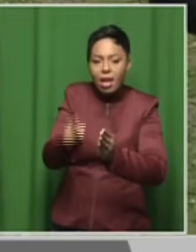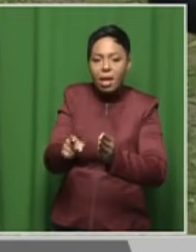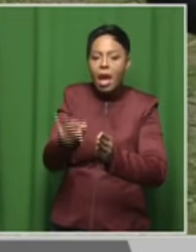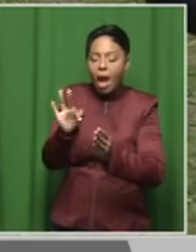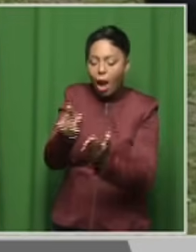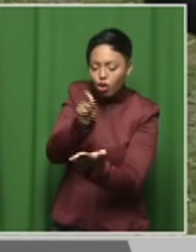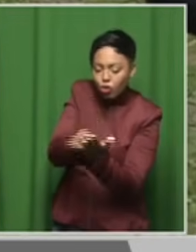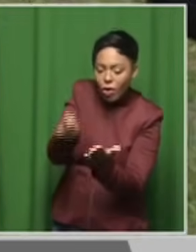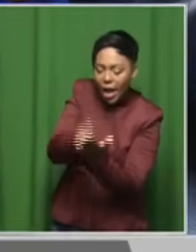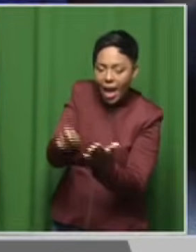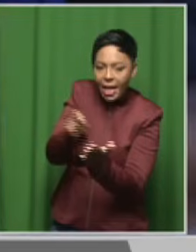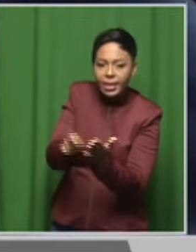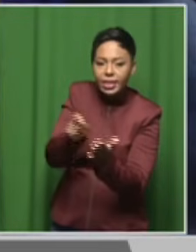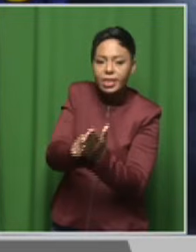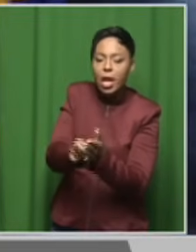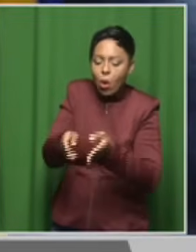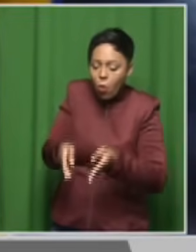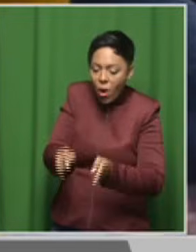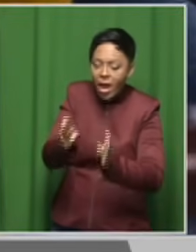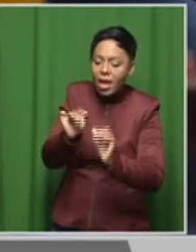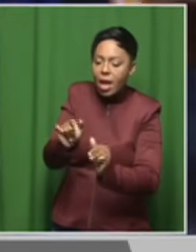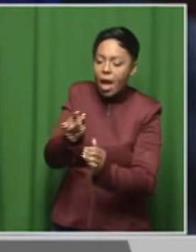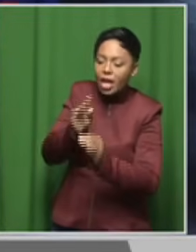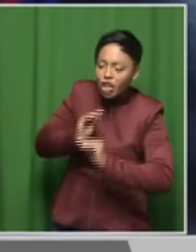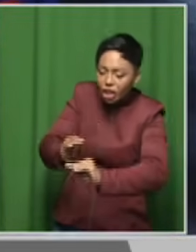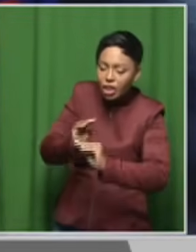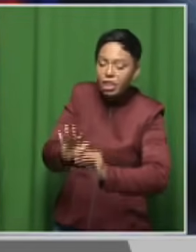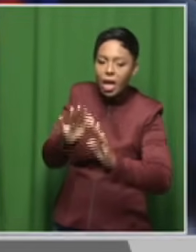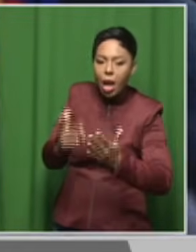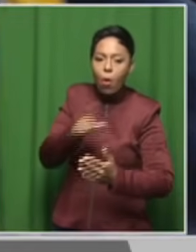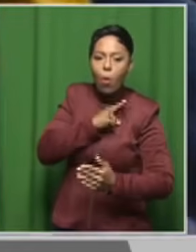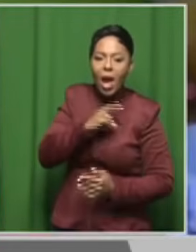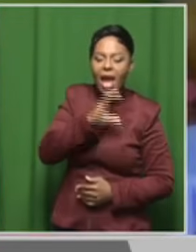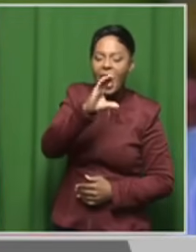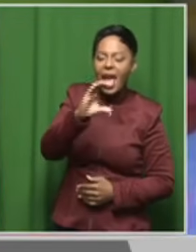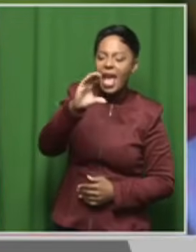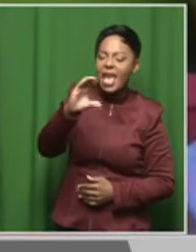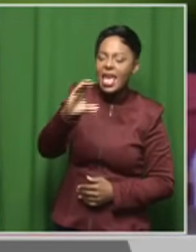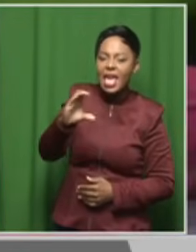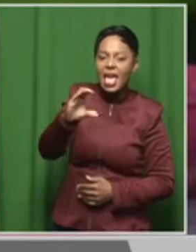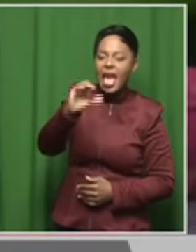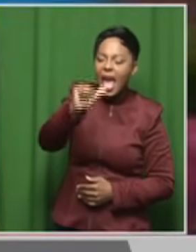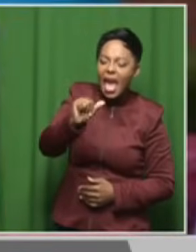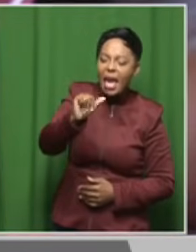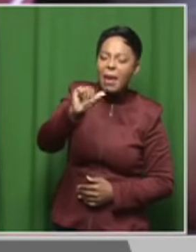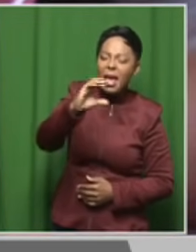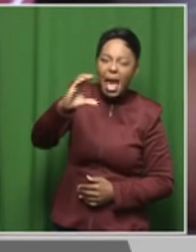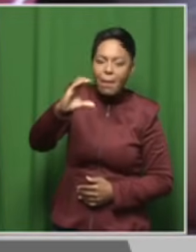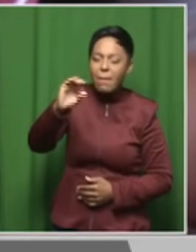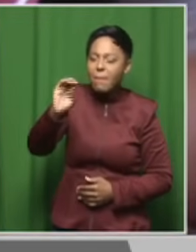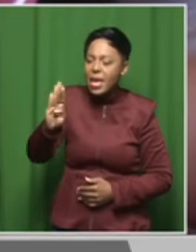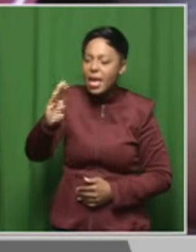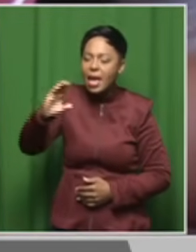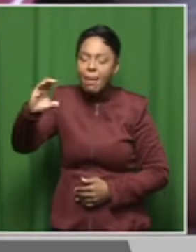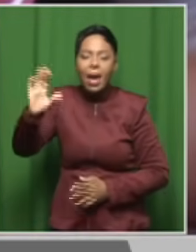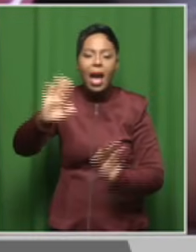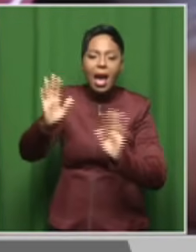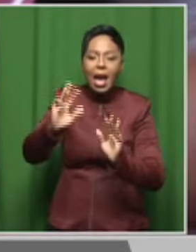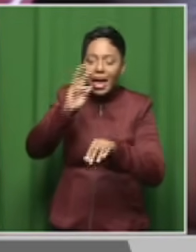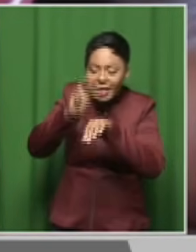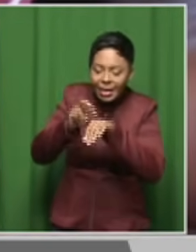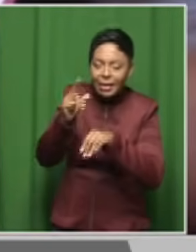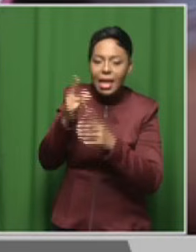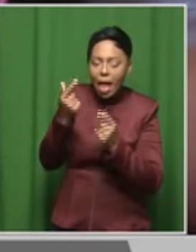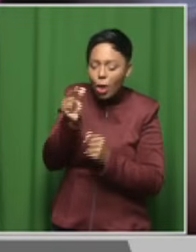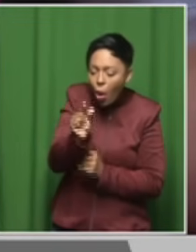write, because it can't be in caps and all of those things. But as you say, that does not take away from the